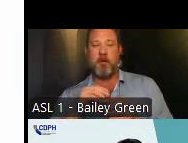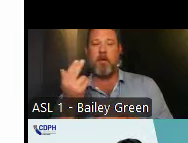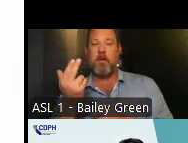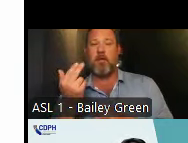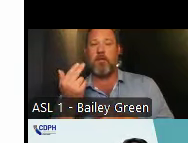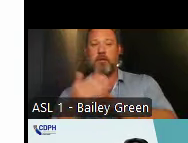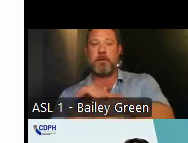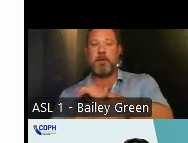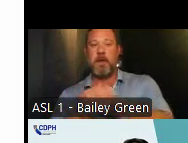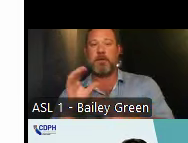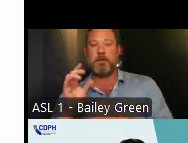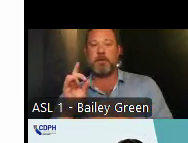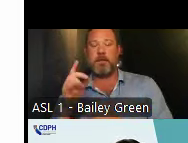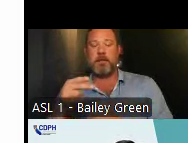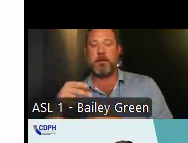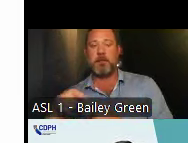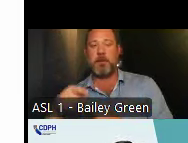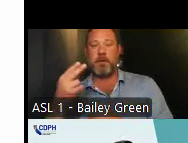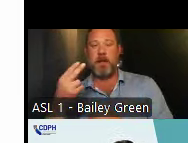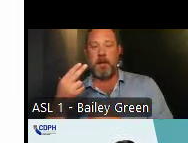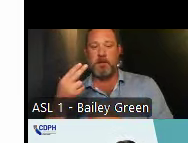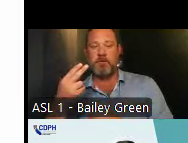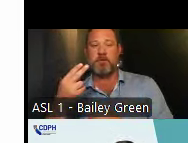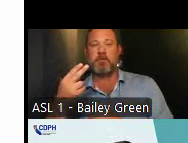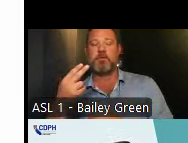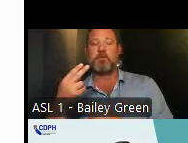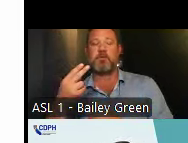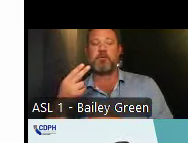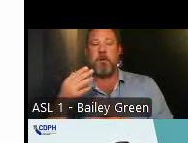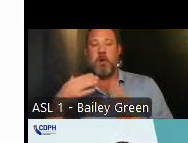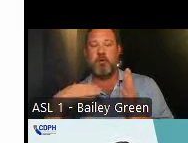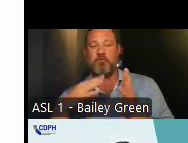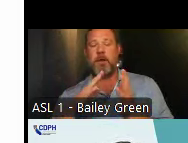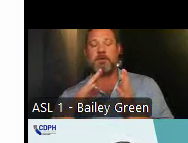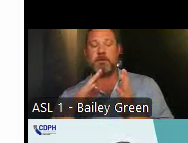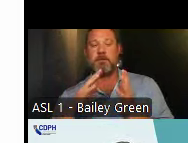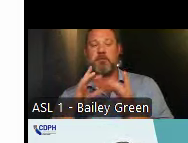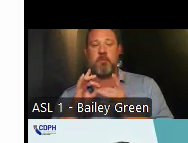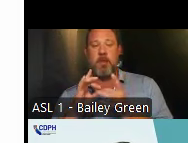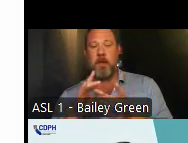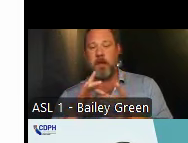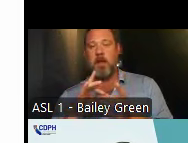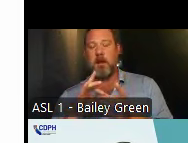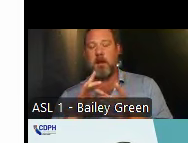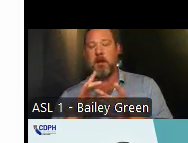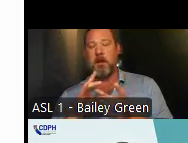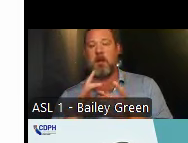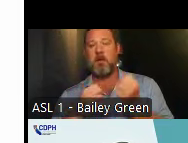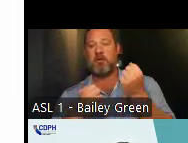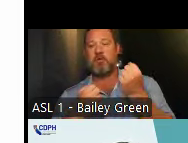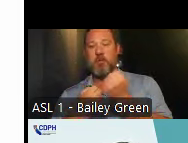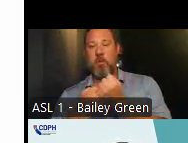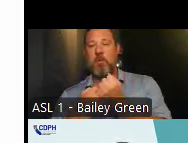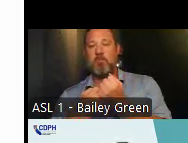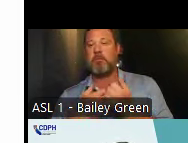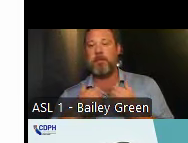health jurisdictions to promote brain health, address Alzheimer's disease and related dementia, and support people living